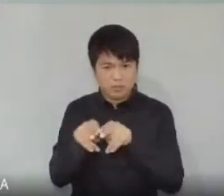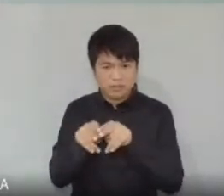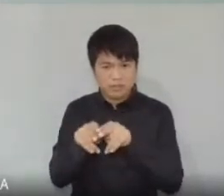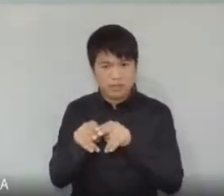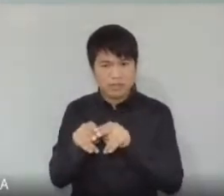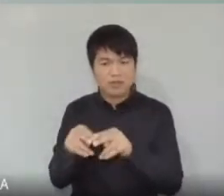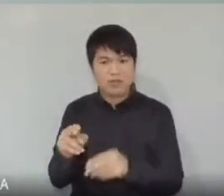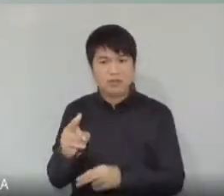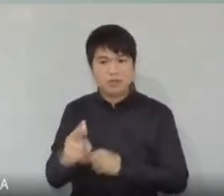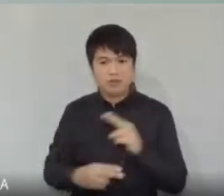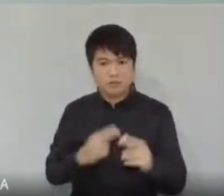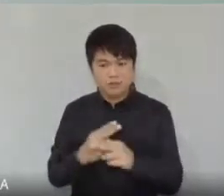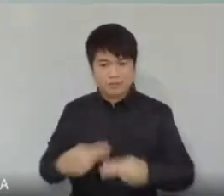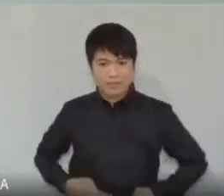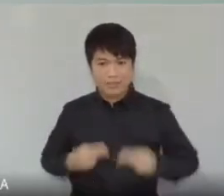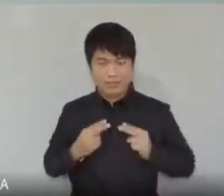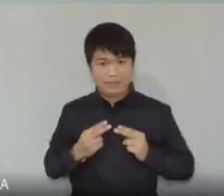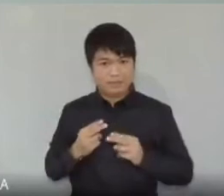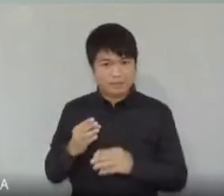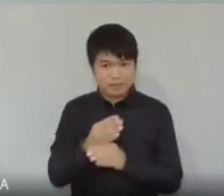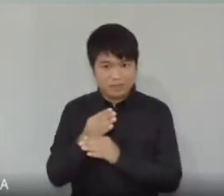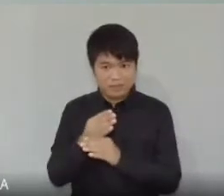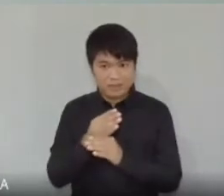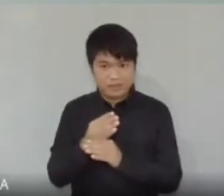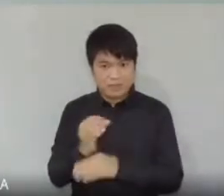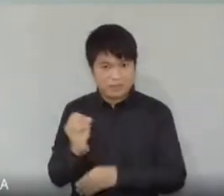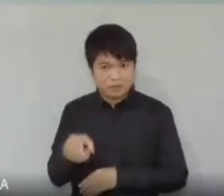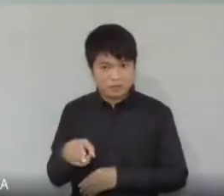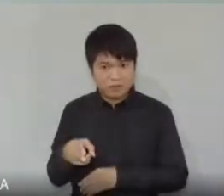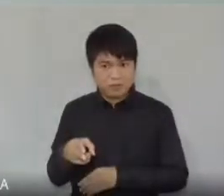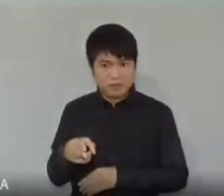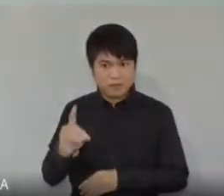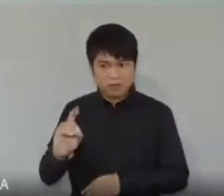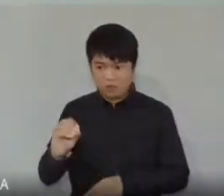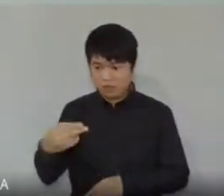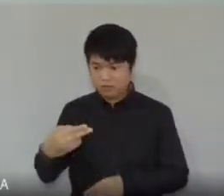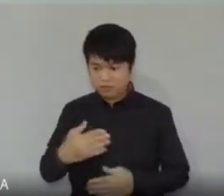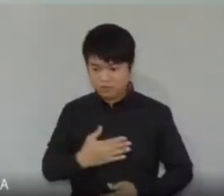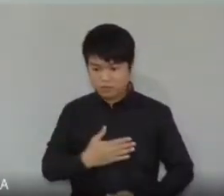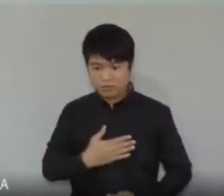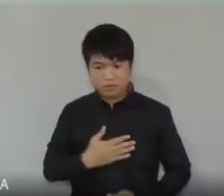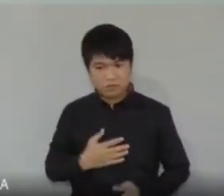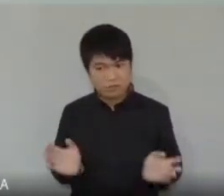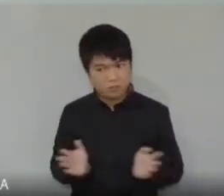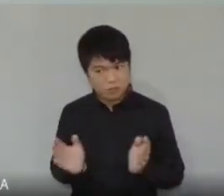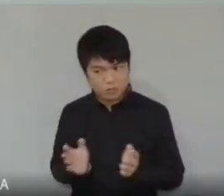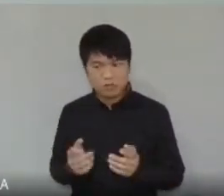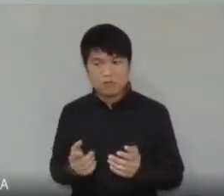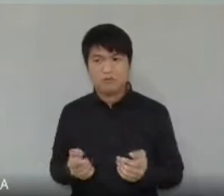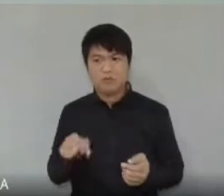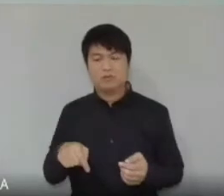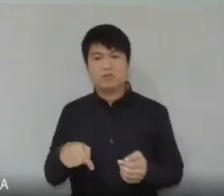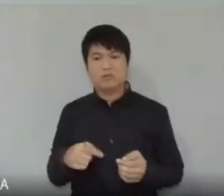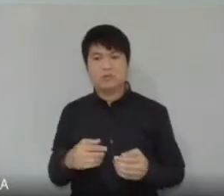package of healthcare service within PhilHealth, no? So that those providing telehealth